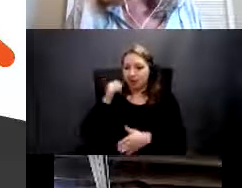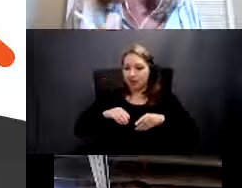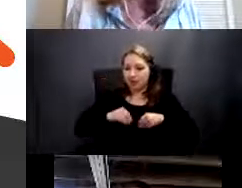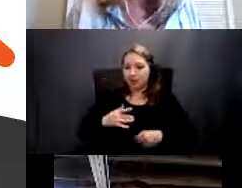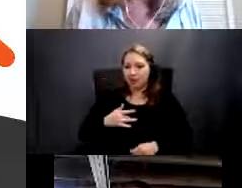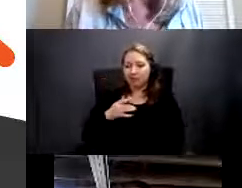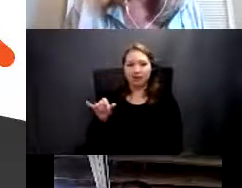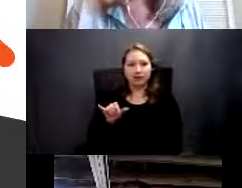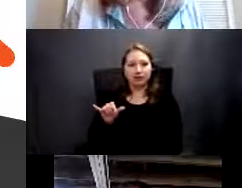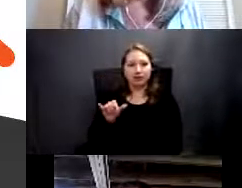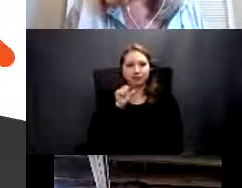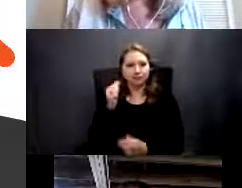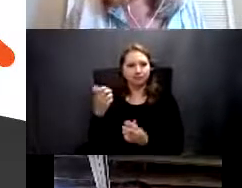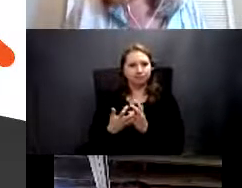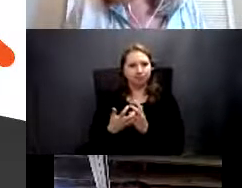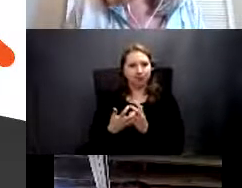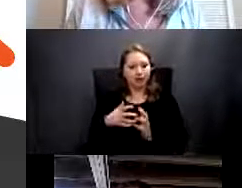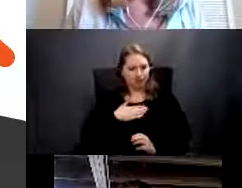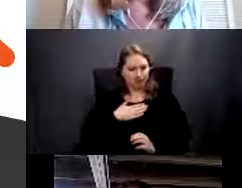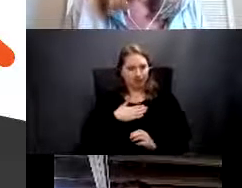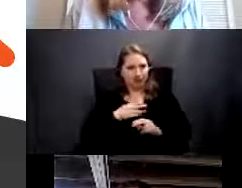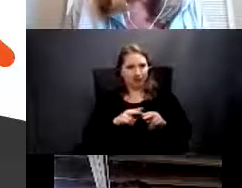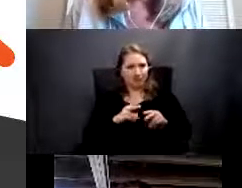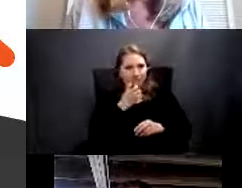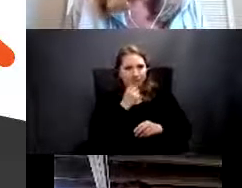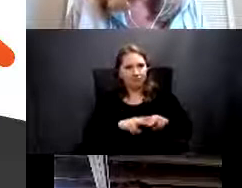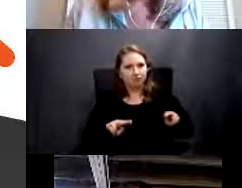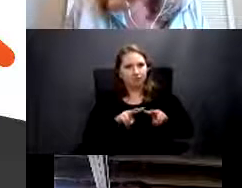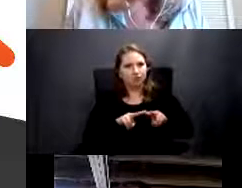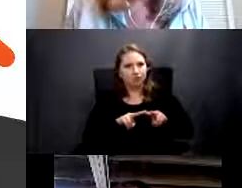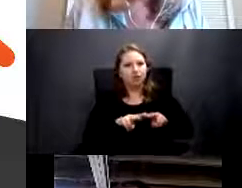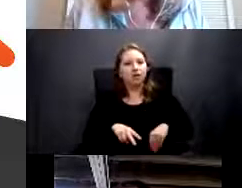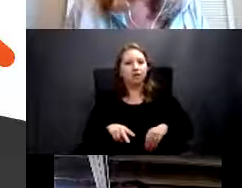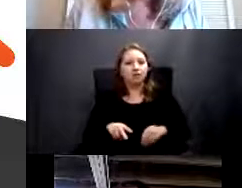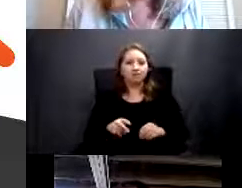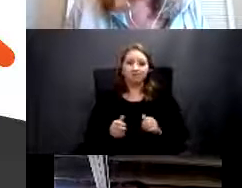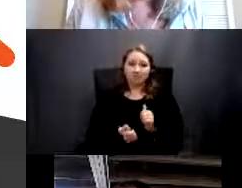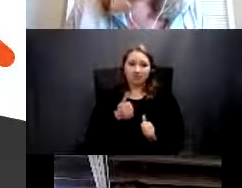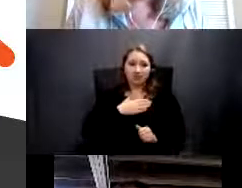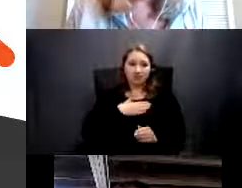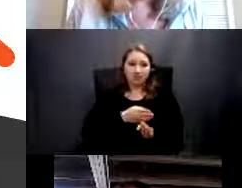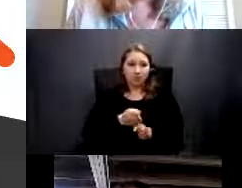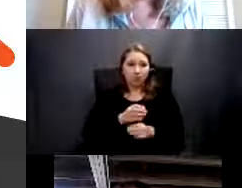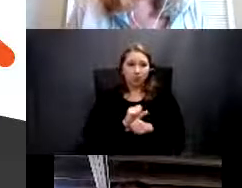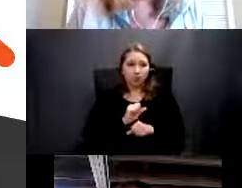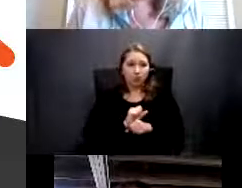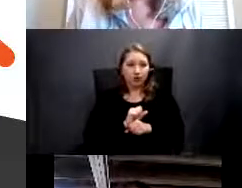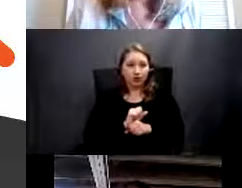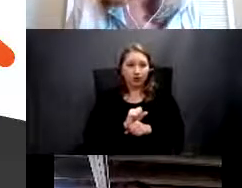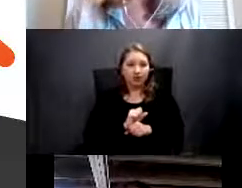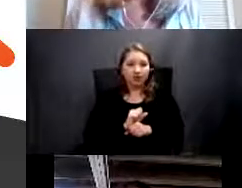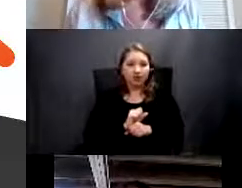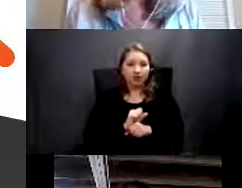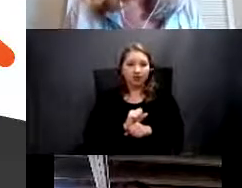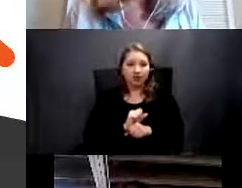it was not in alignment with who I am. Most of my career, and I